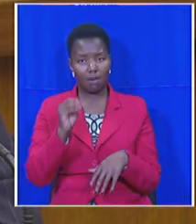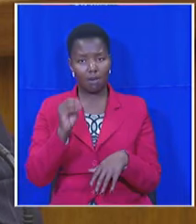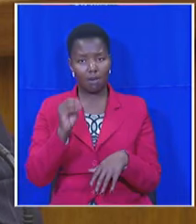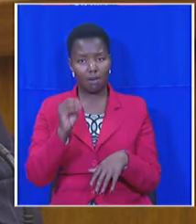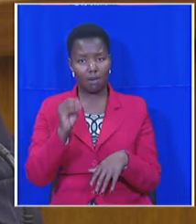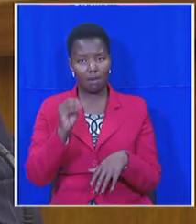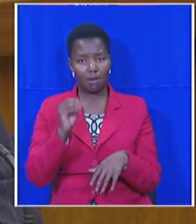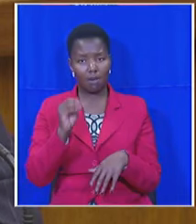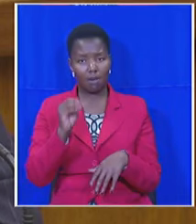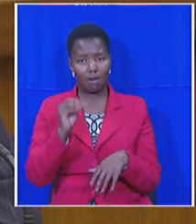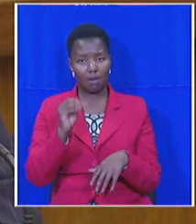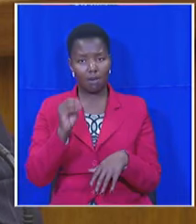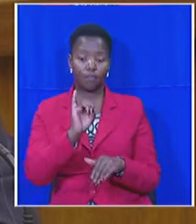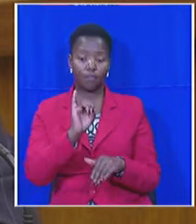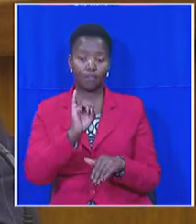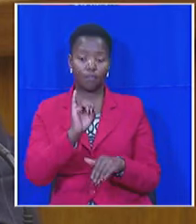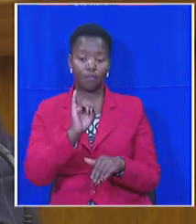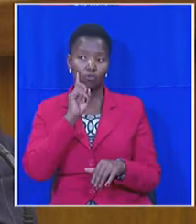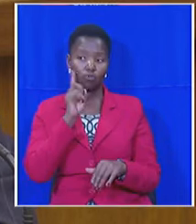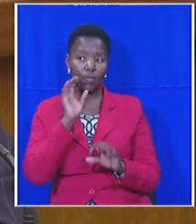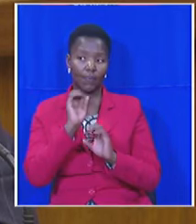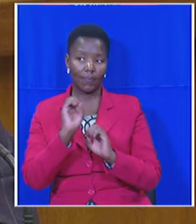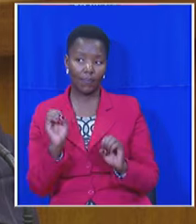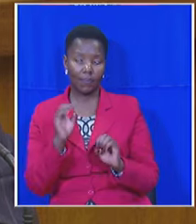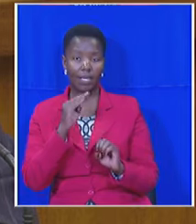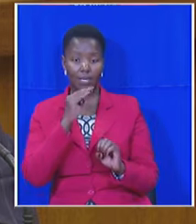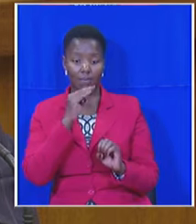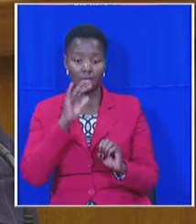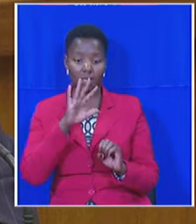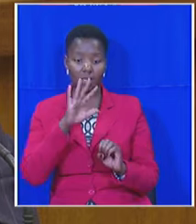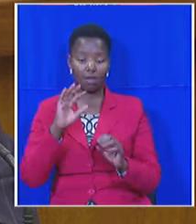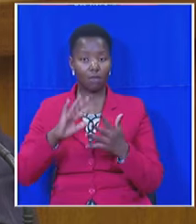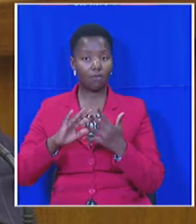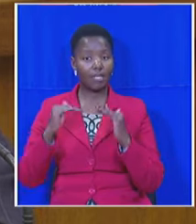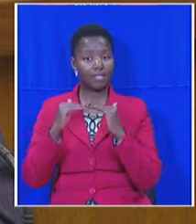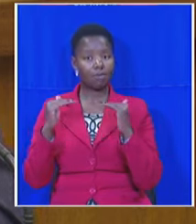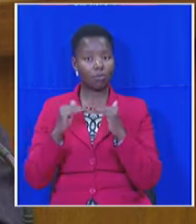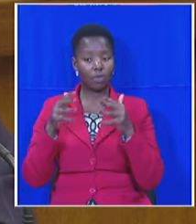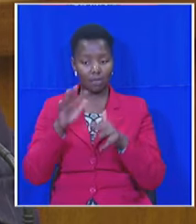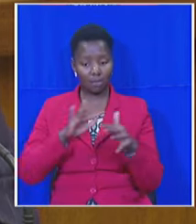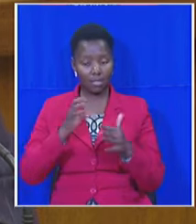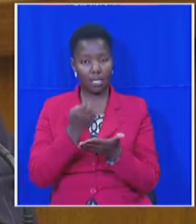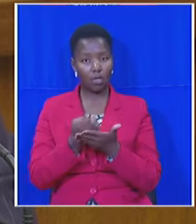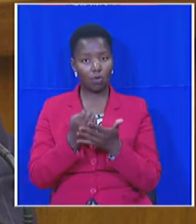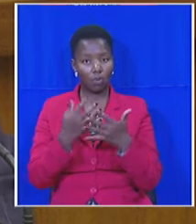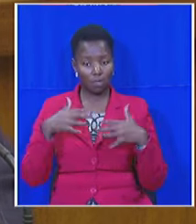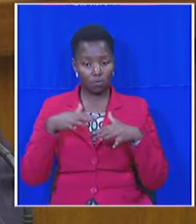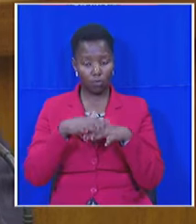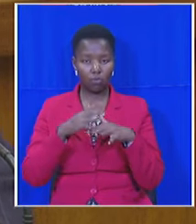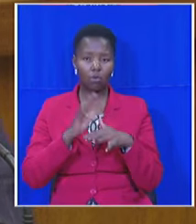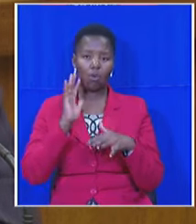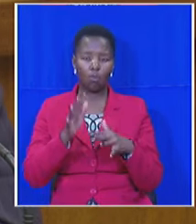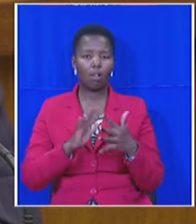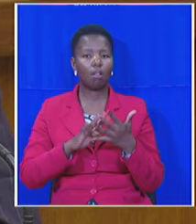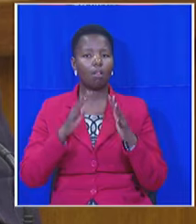us. If not checked, it will undermine every effort at economic regional integration, which is